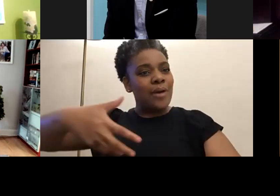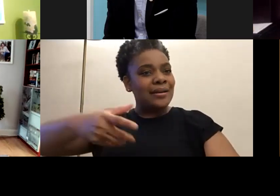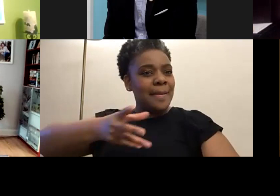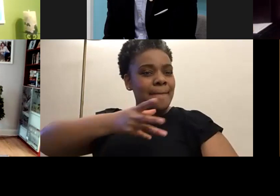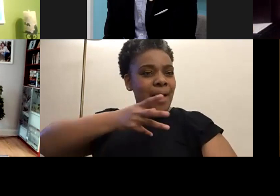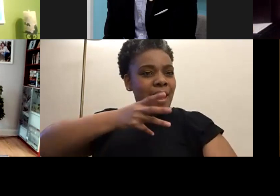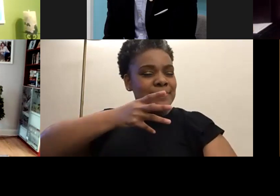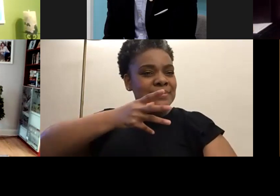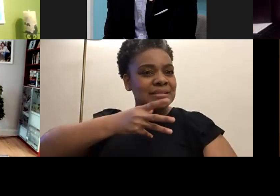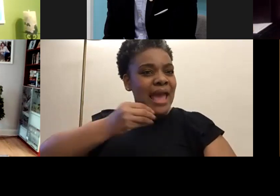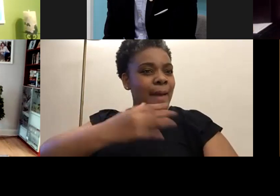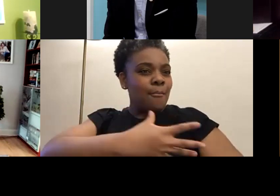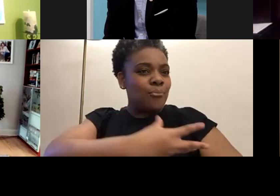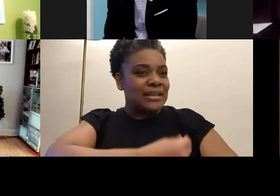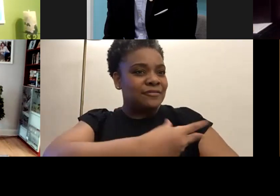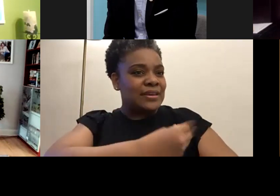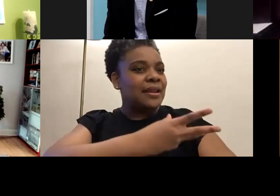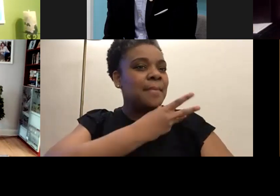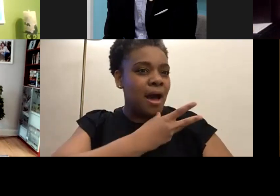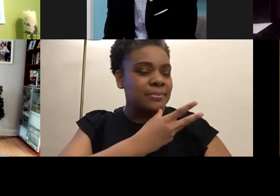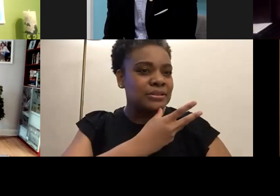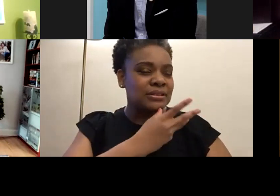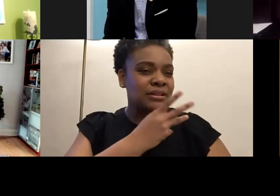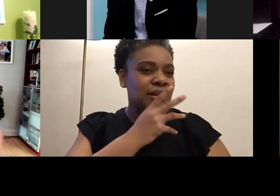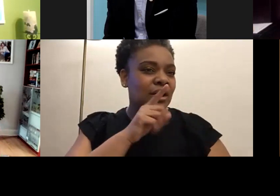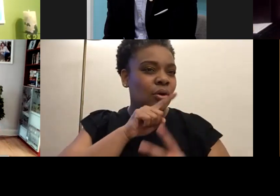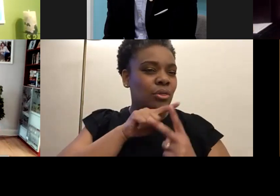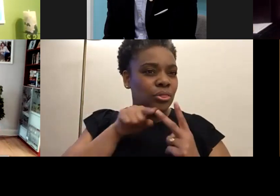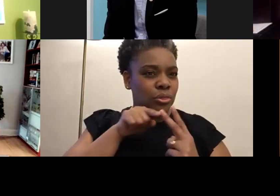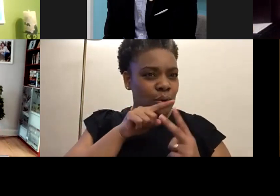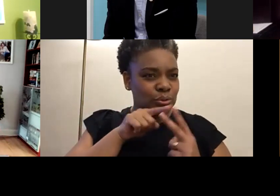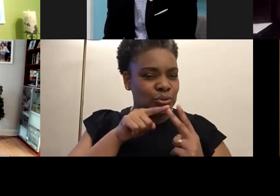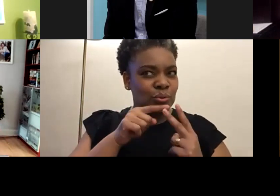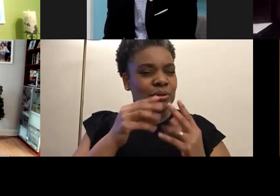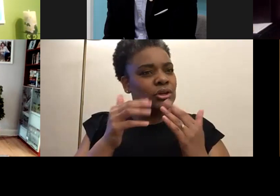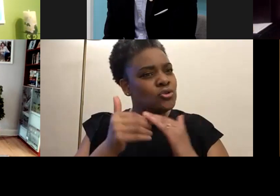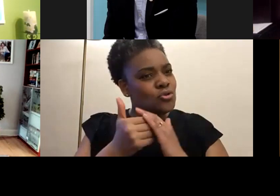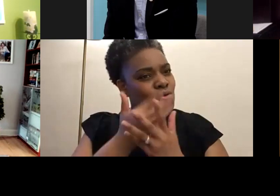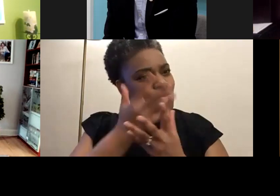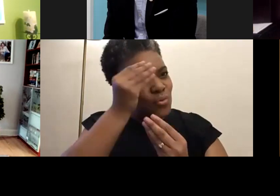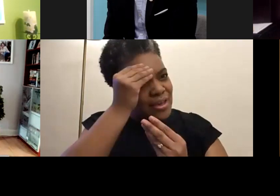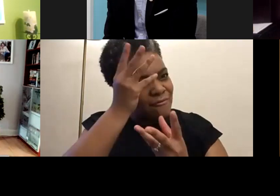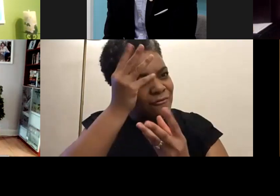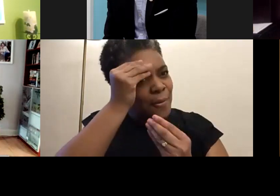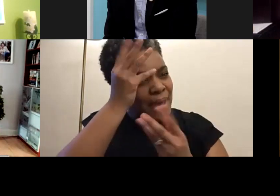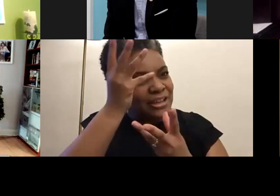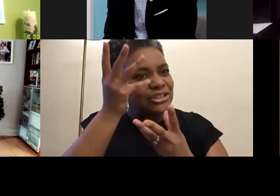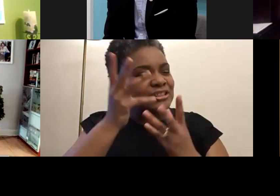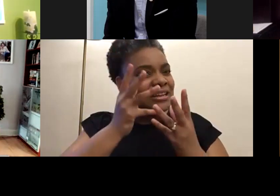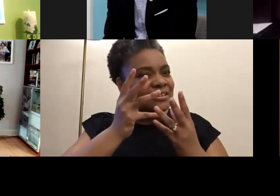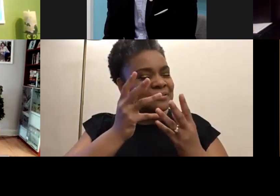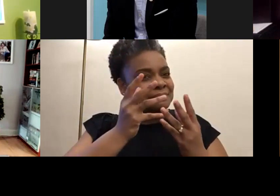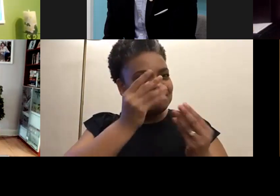who are breastfeeding, and just how the emerging data on those groups of women who had